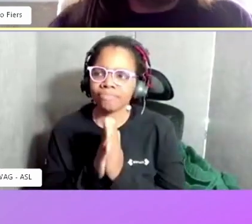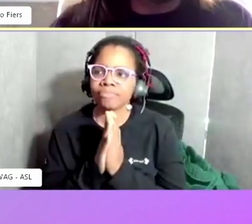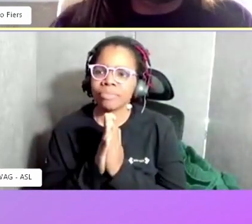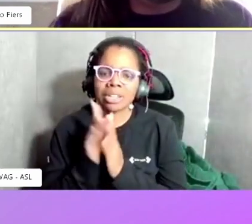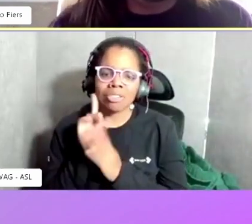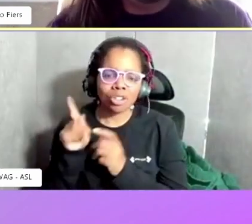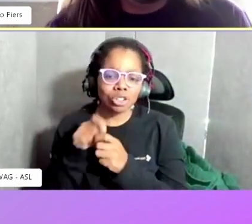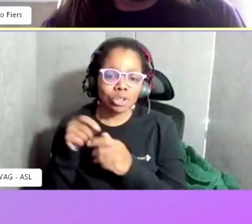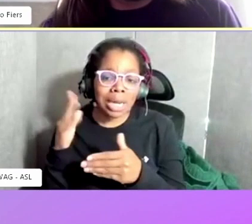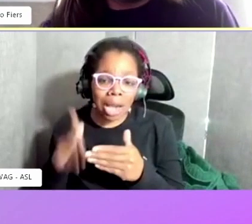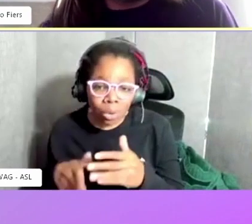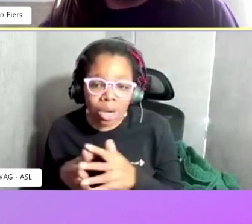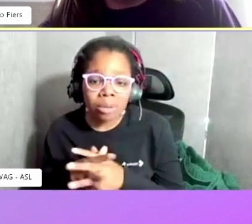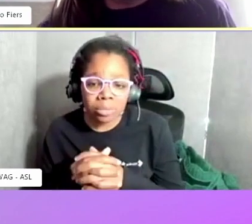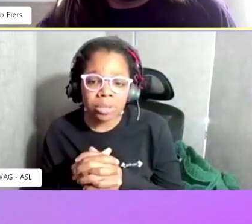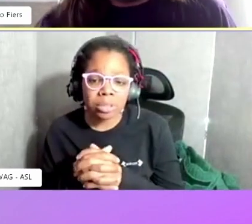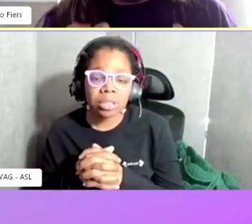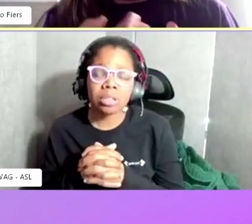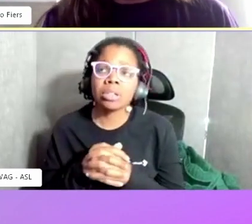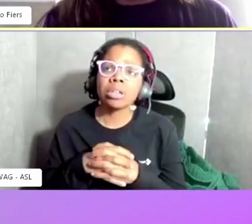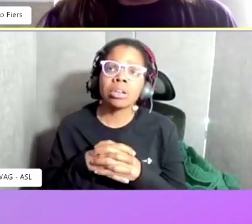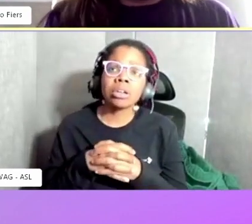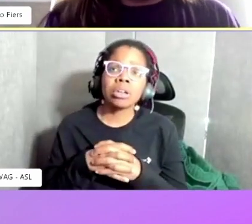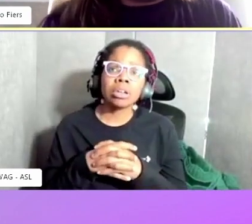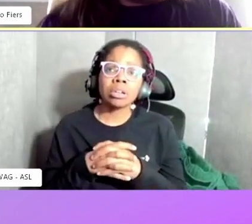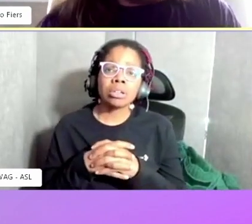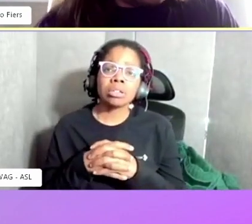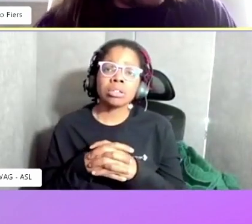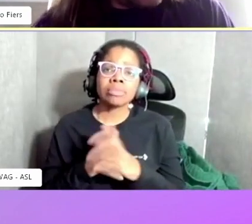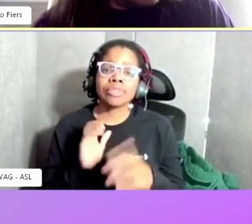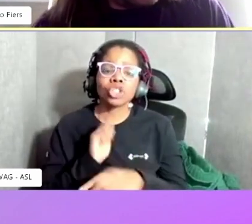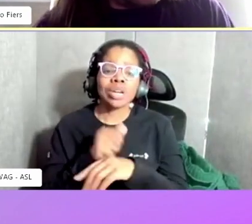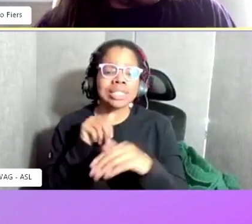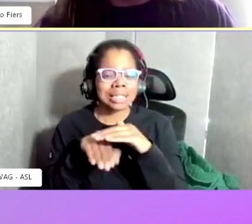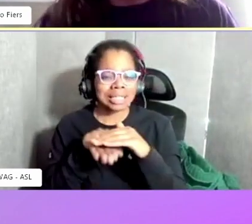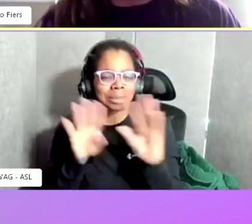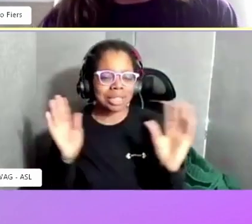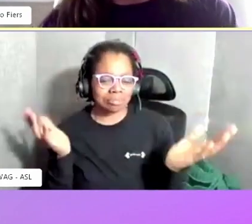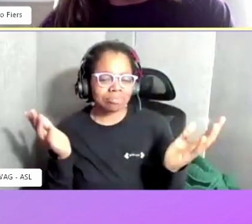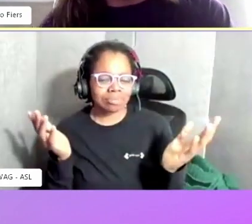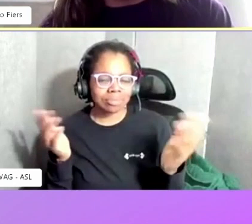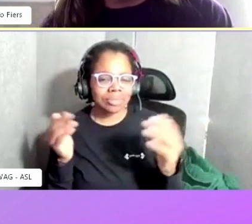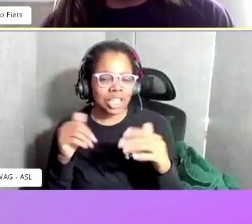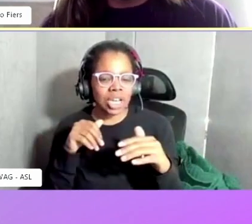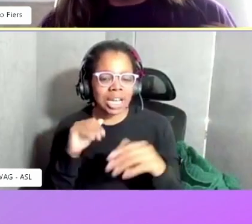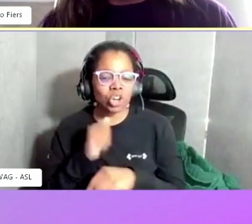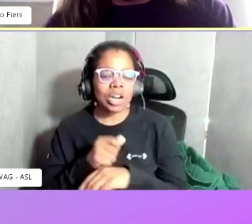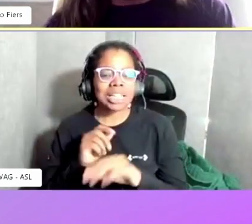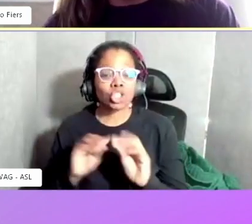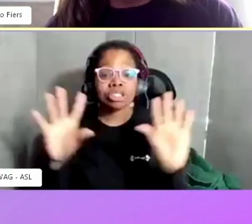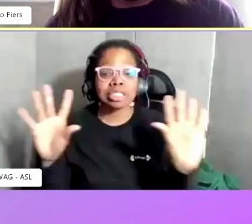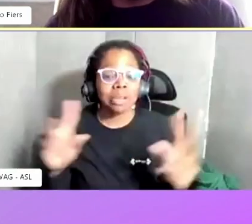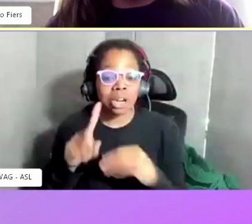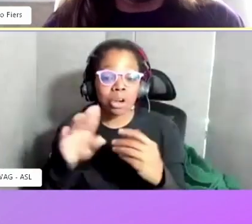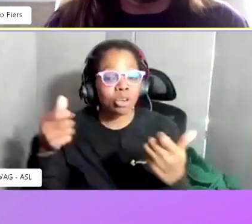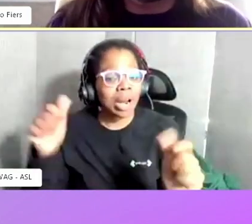certain outcomes, and it creates some accessibility. It creates some transparency about your